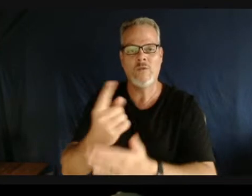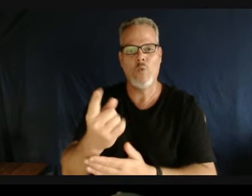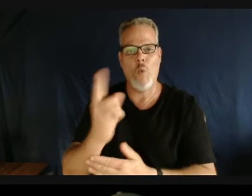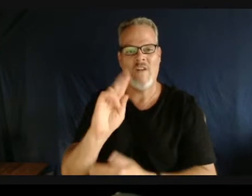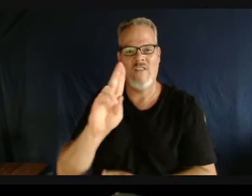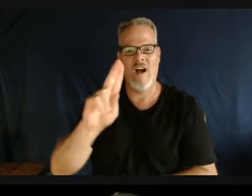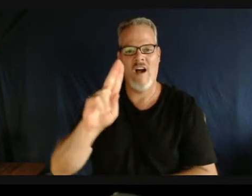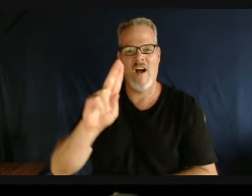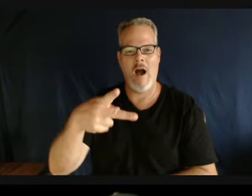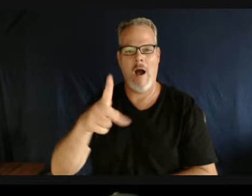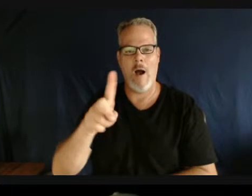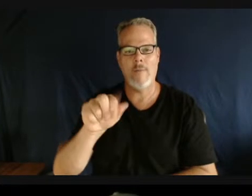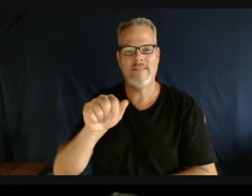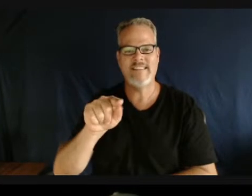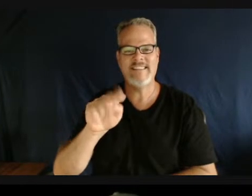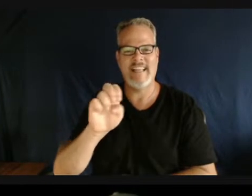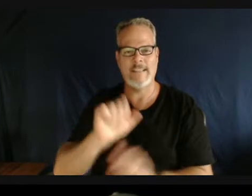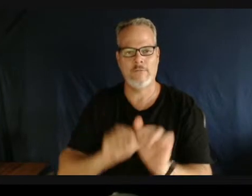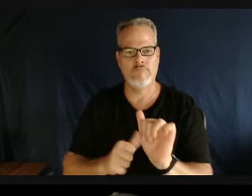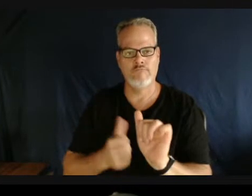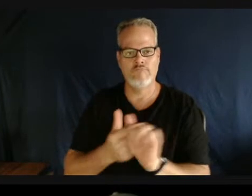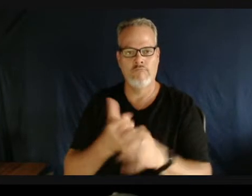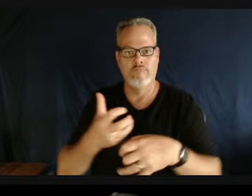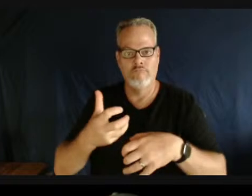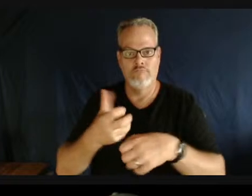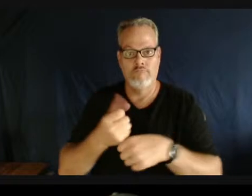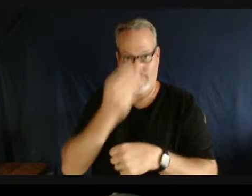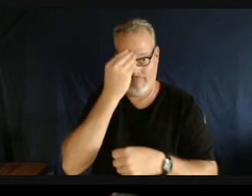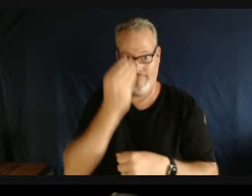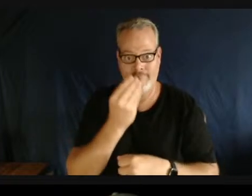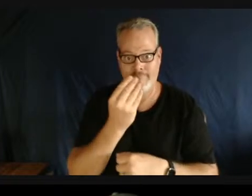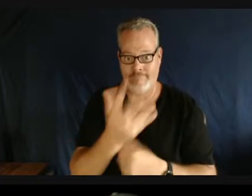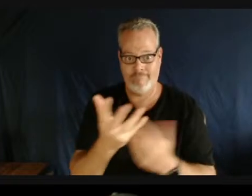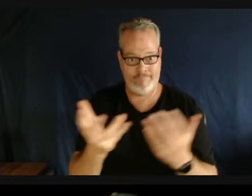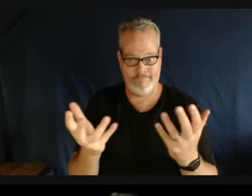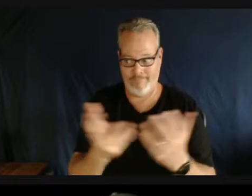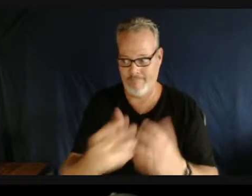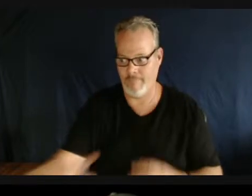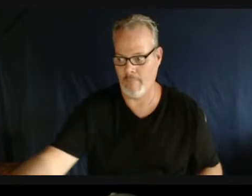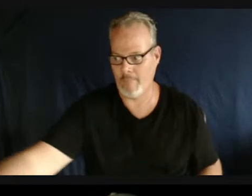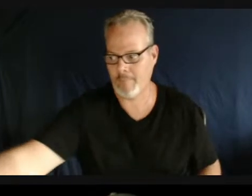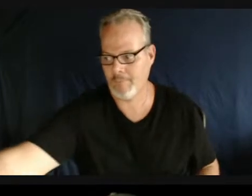had. And let's see here.